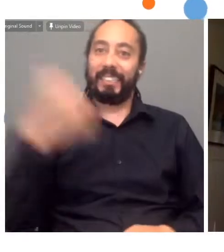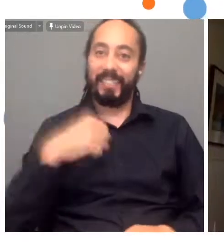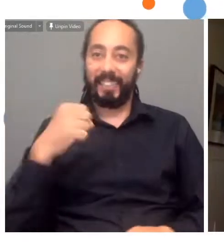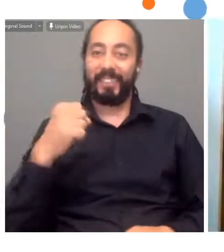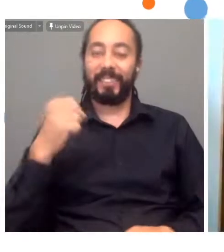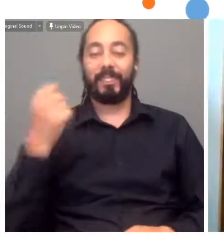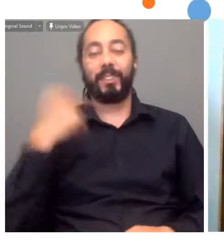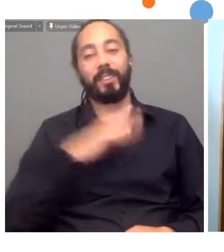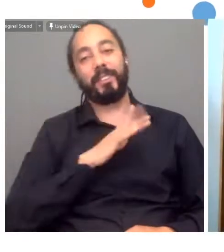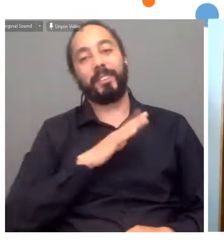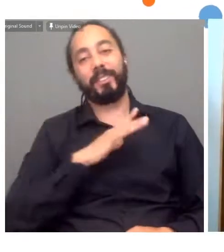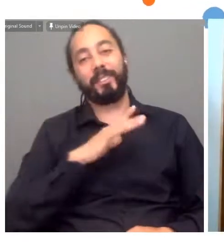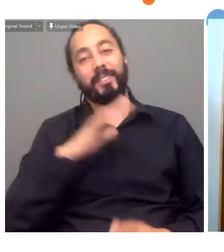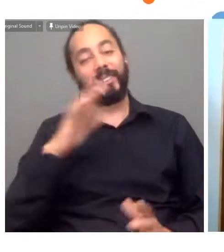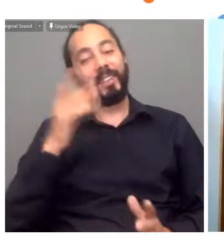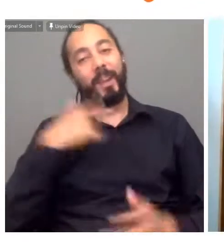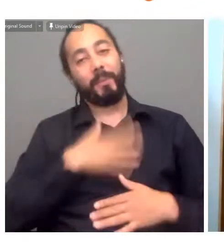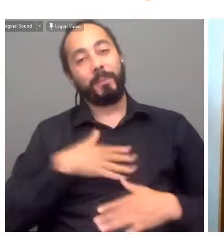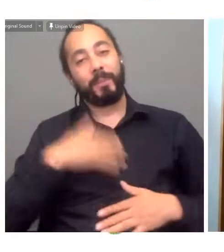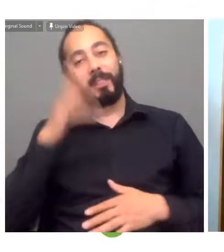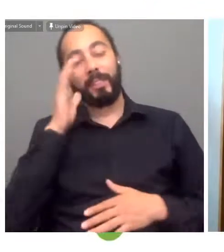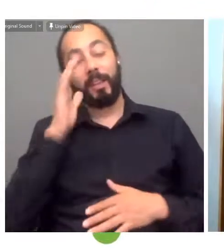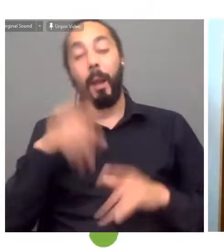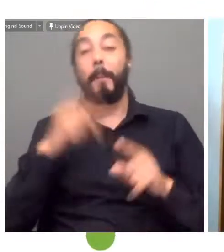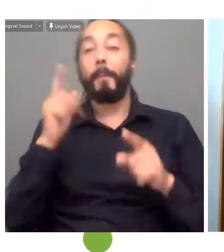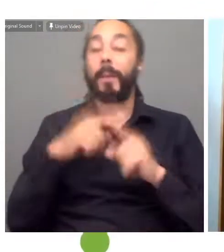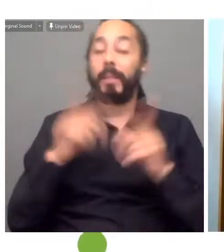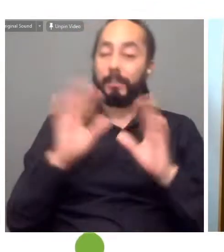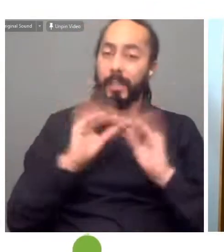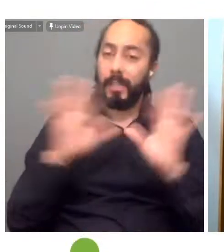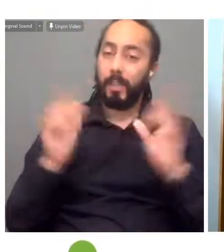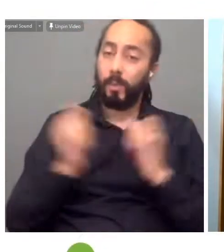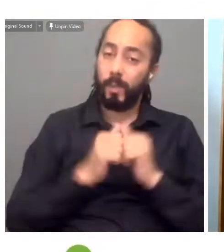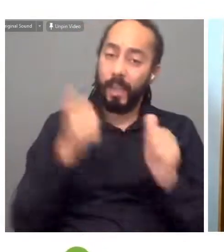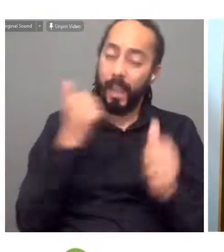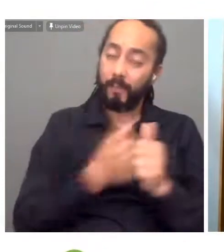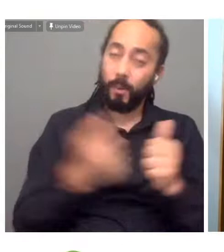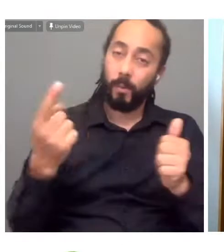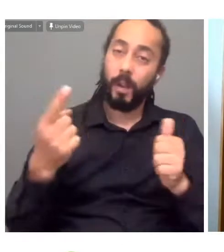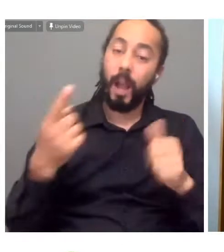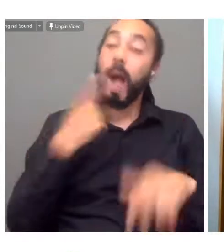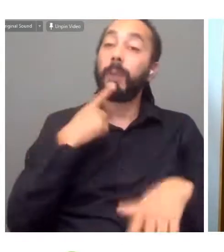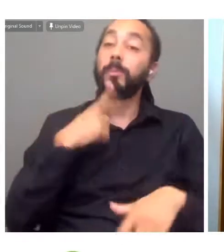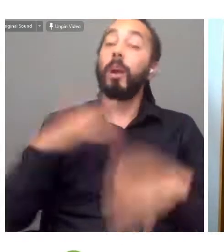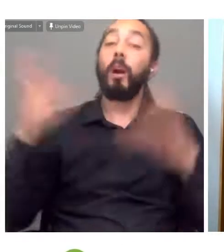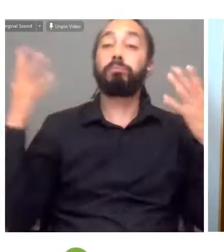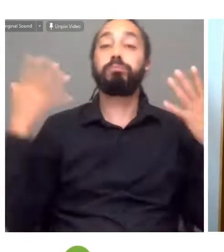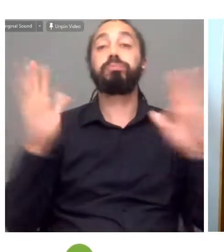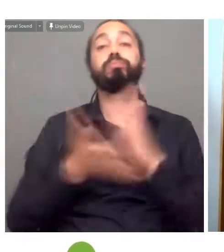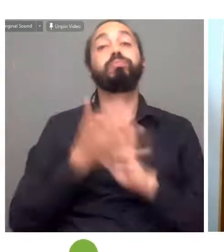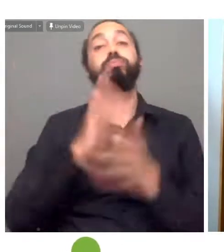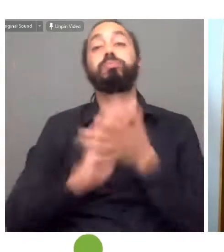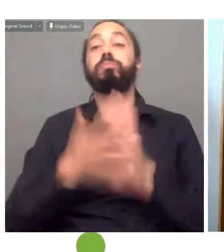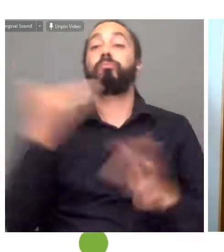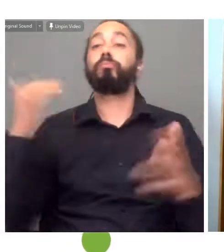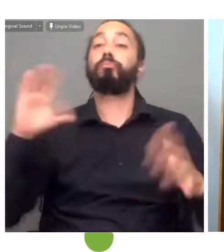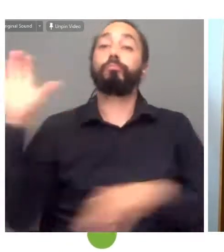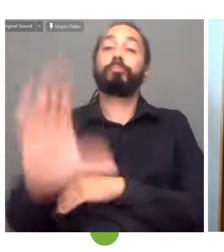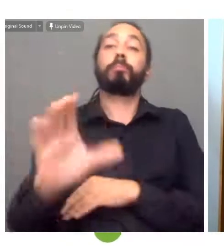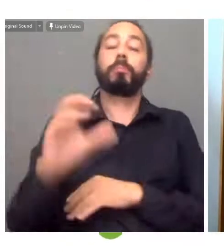hearing. I'm you know, just to be clear on with everybody, I'm not saying it's a done deal, but we are, you